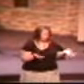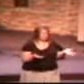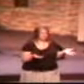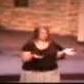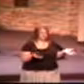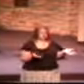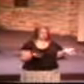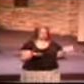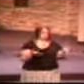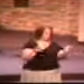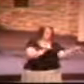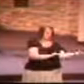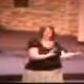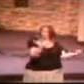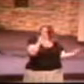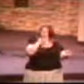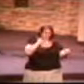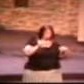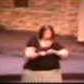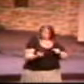oh death where is your sting